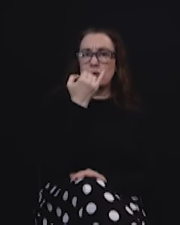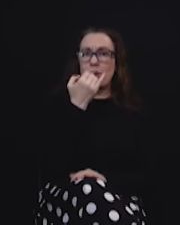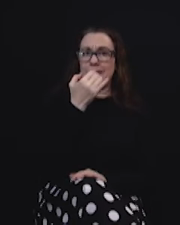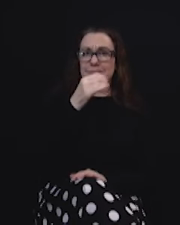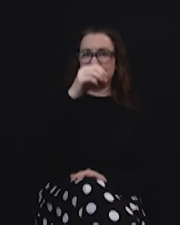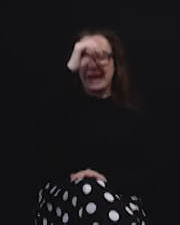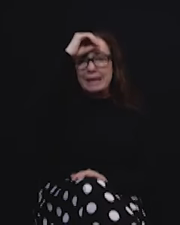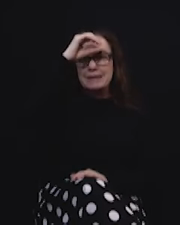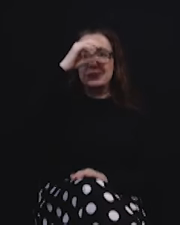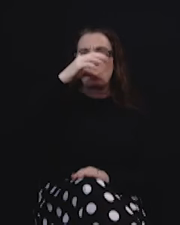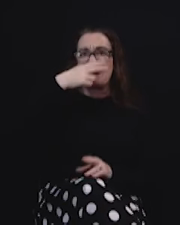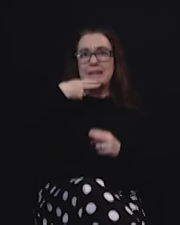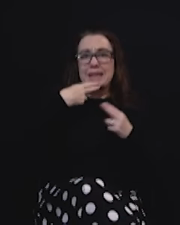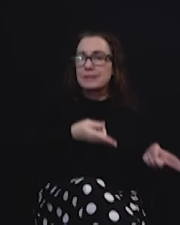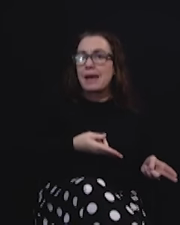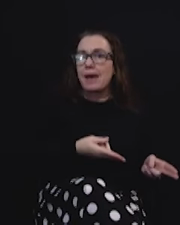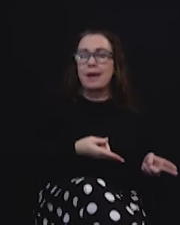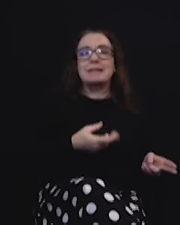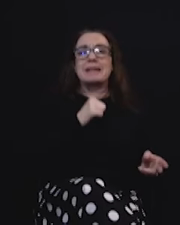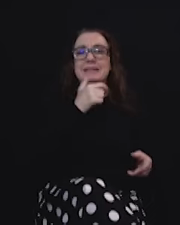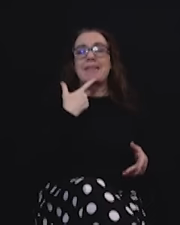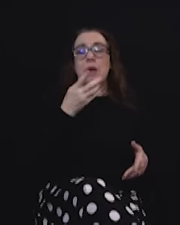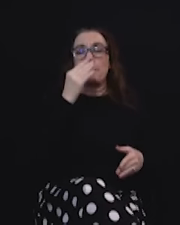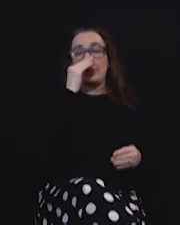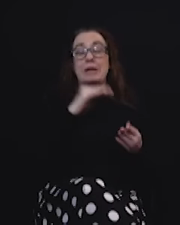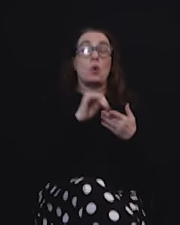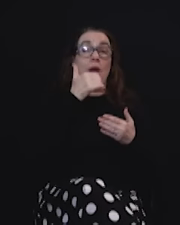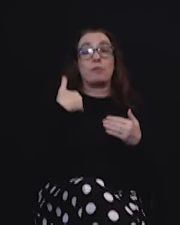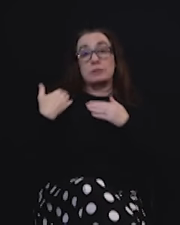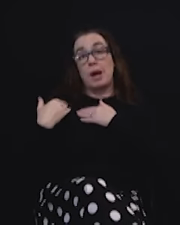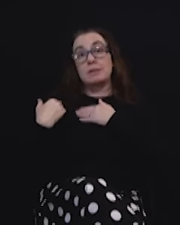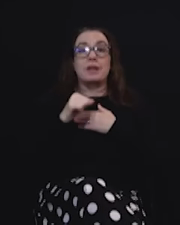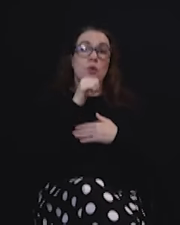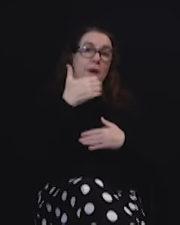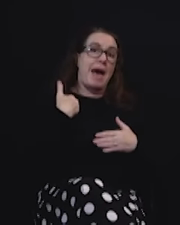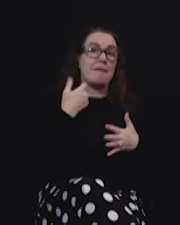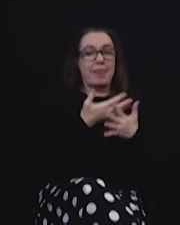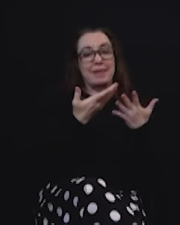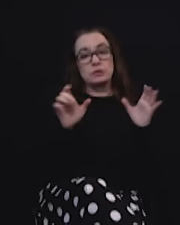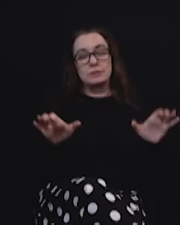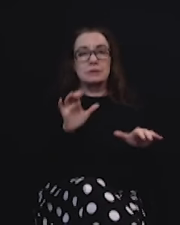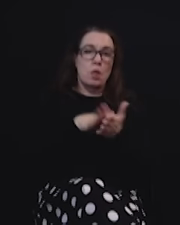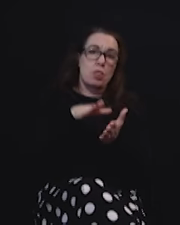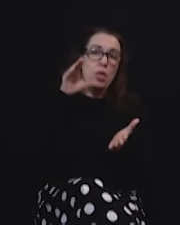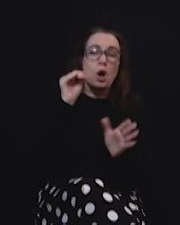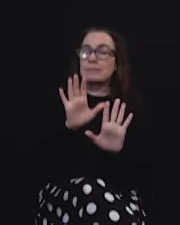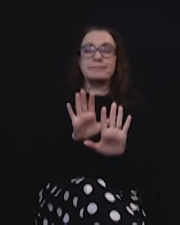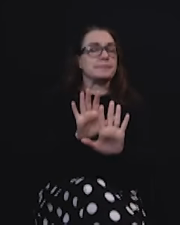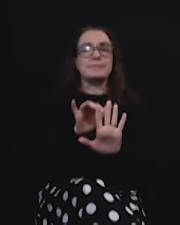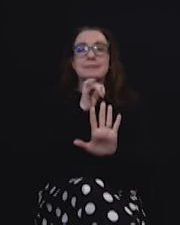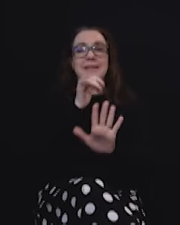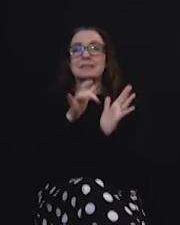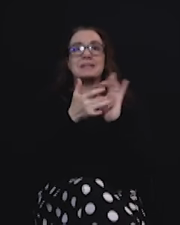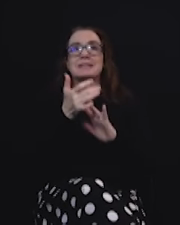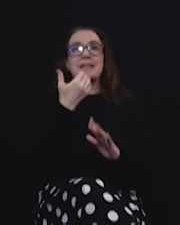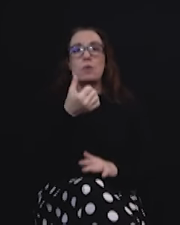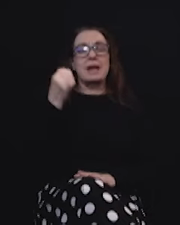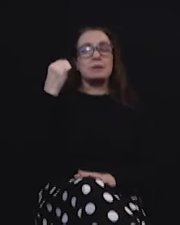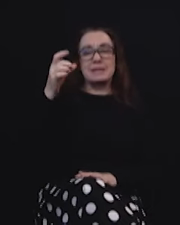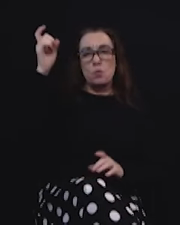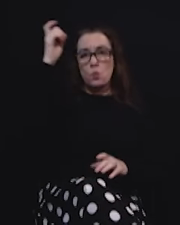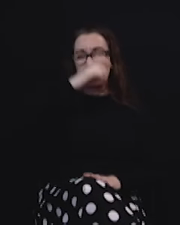or naivete. He's not saying, pretend like you don't have responsibilities or pretend like you don't have things you need to learn. Jesus is not renouncing wisdom